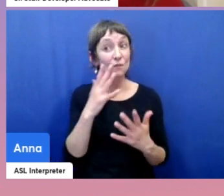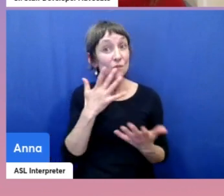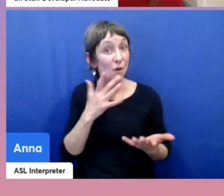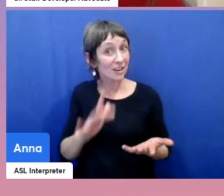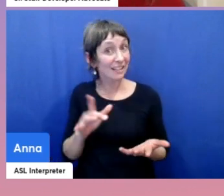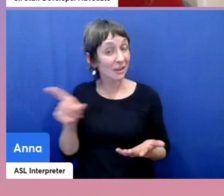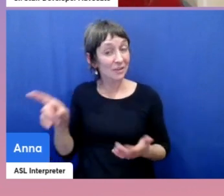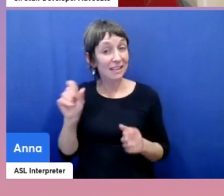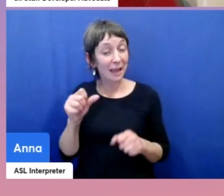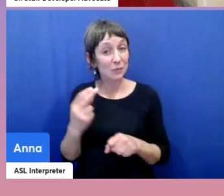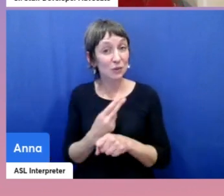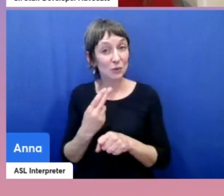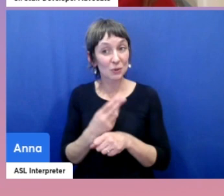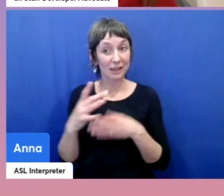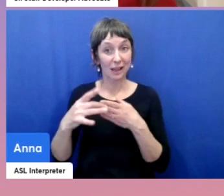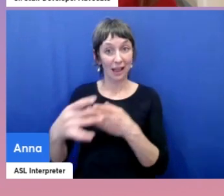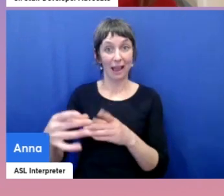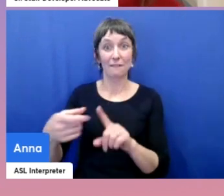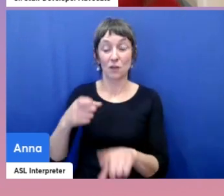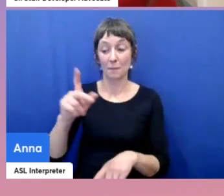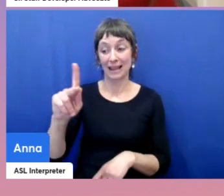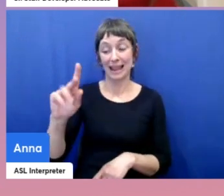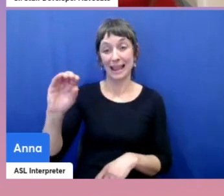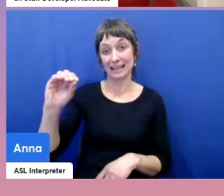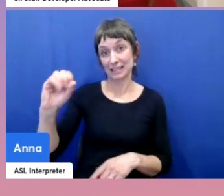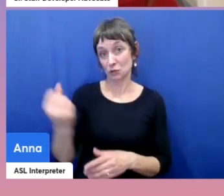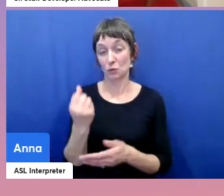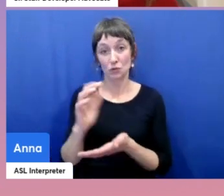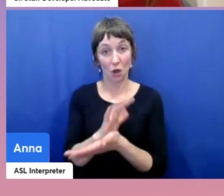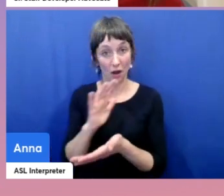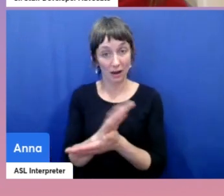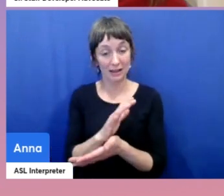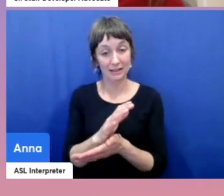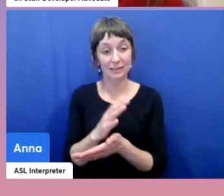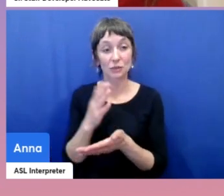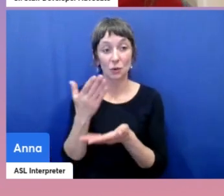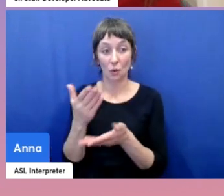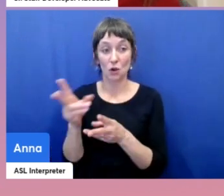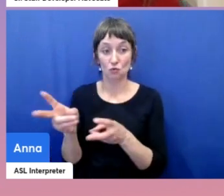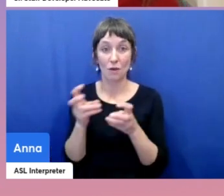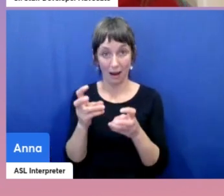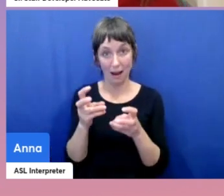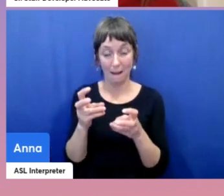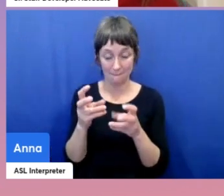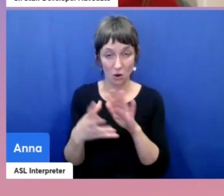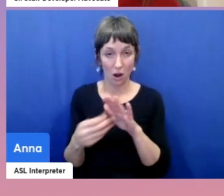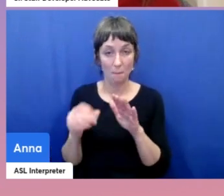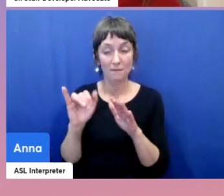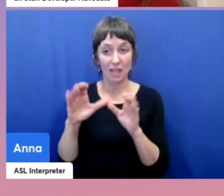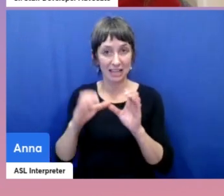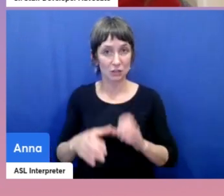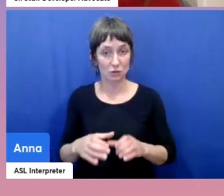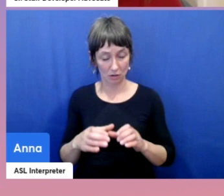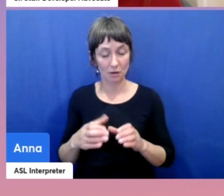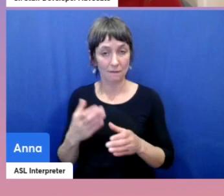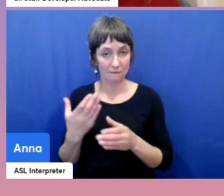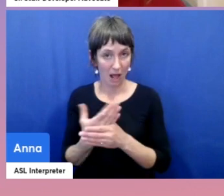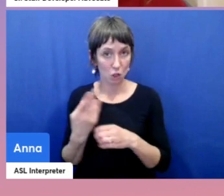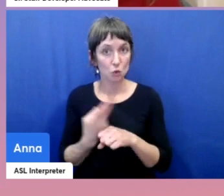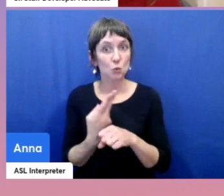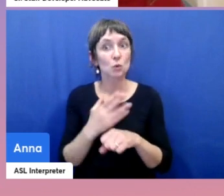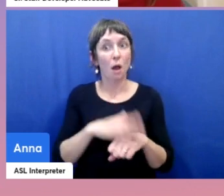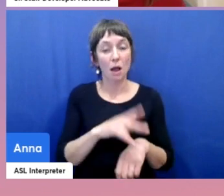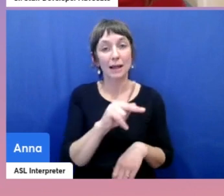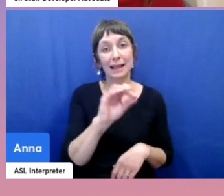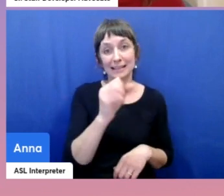was able to use guidance from the K0's docs to grab a copy of the containerd configuration file being used on K0s, so that he